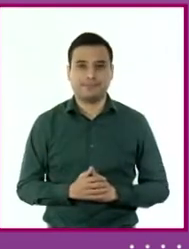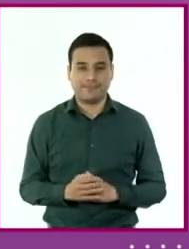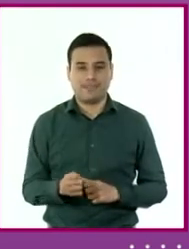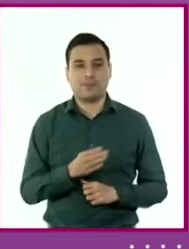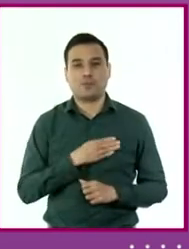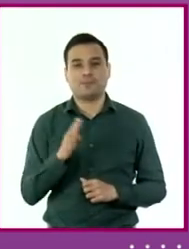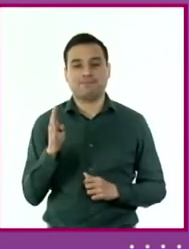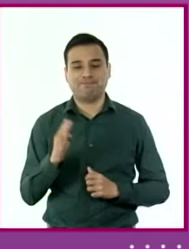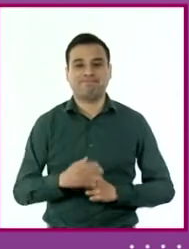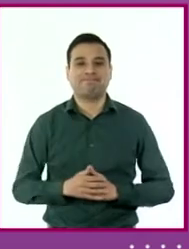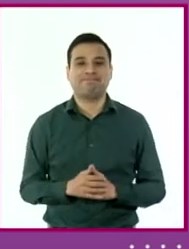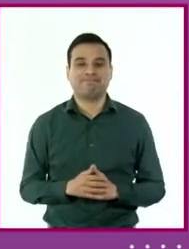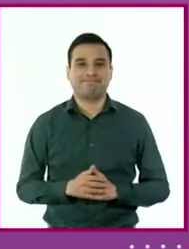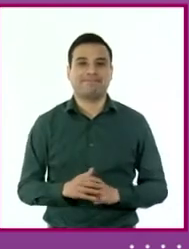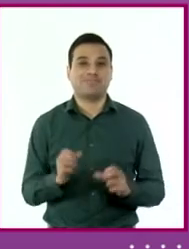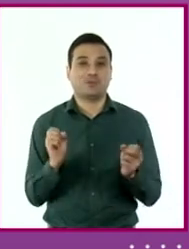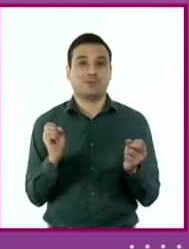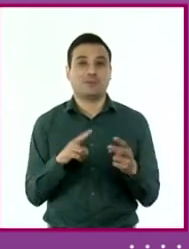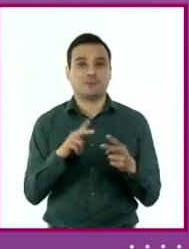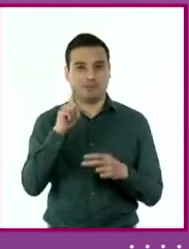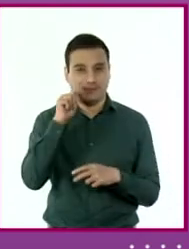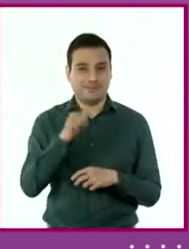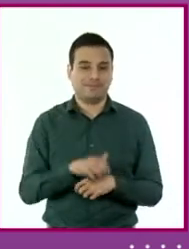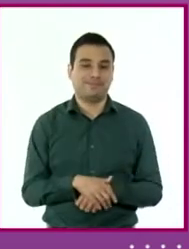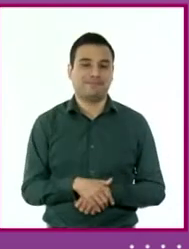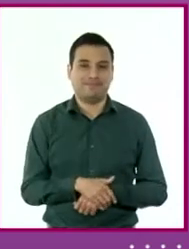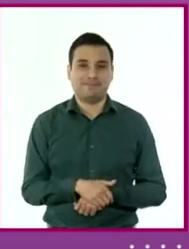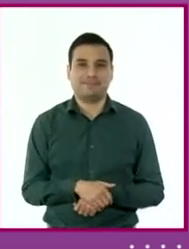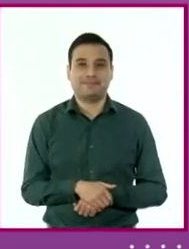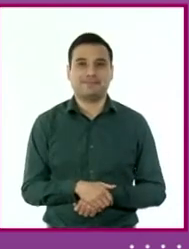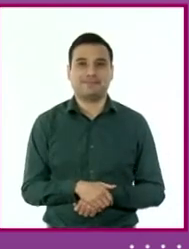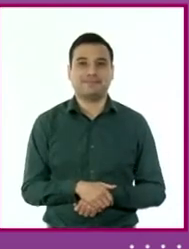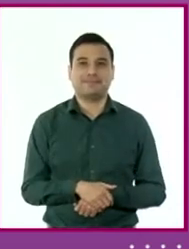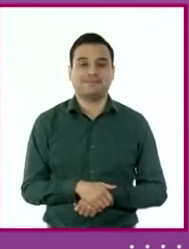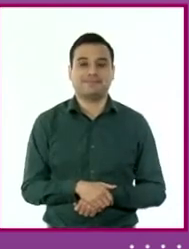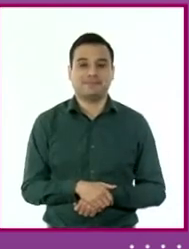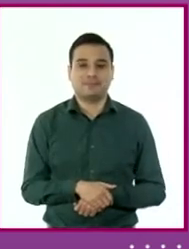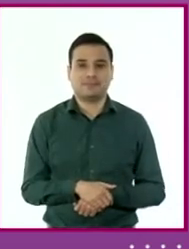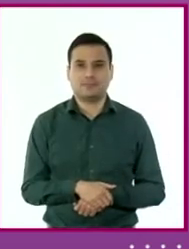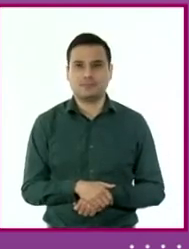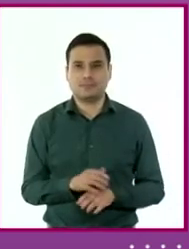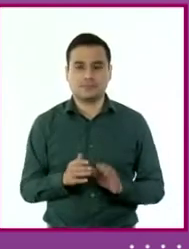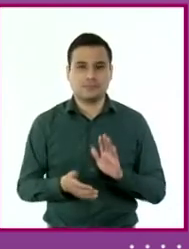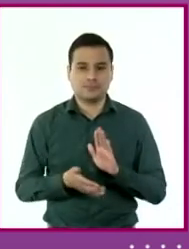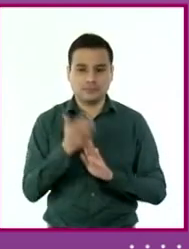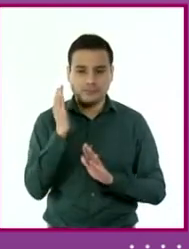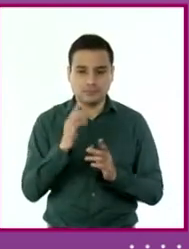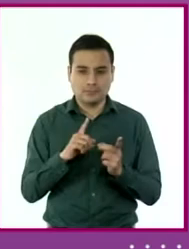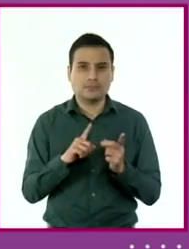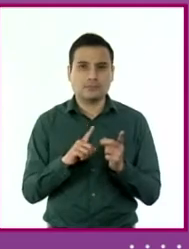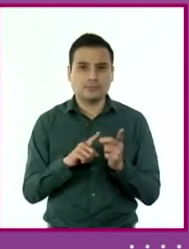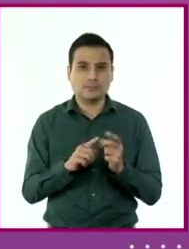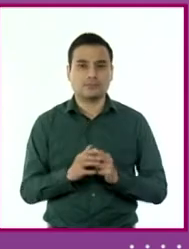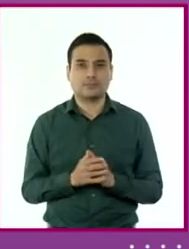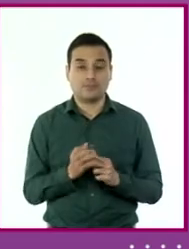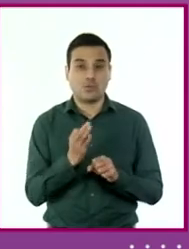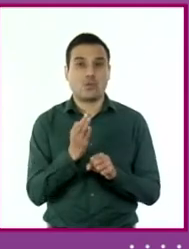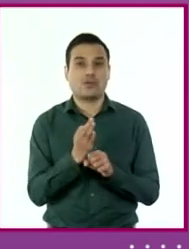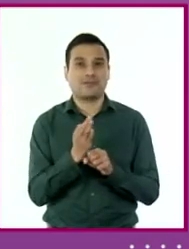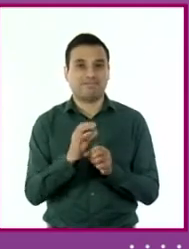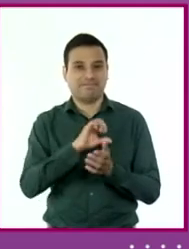Bueno, muchachos, nos vemos mañana. ¿A dónde vas? Hoy me toca ir al